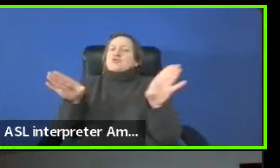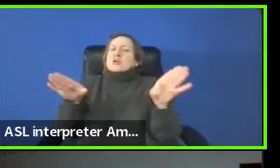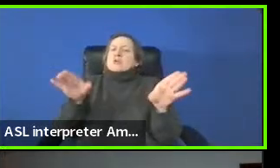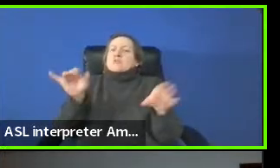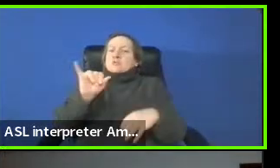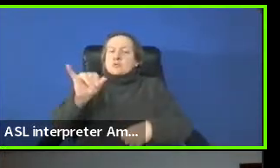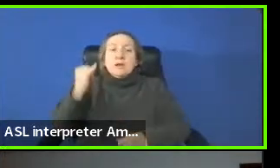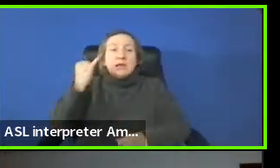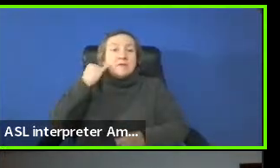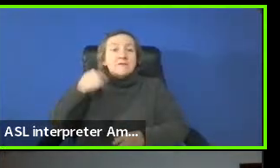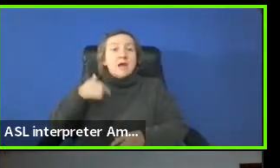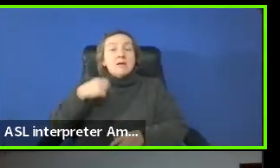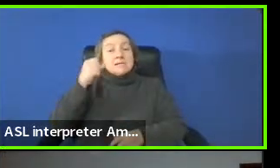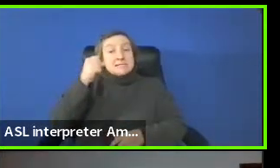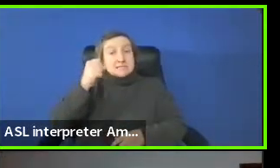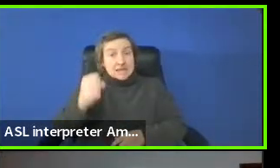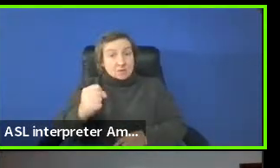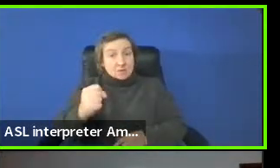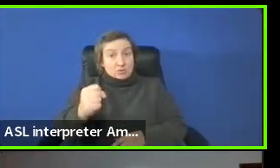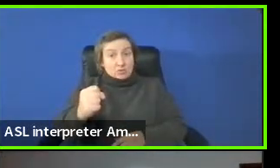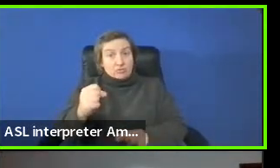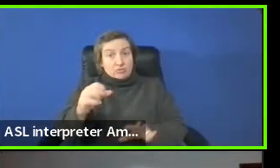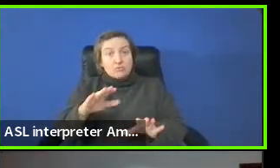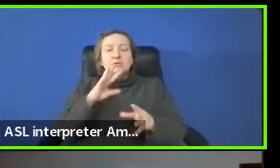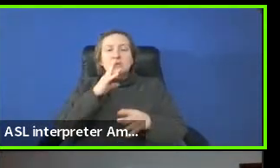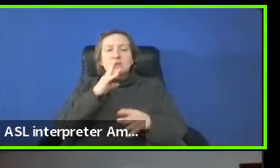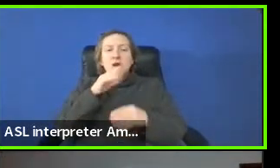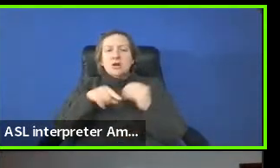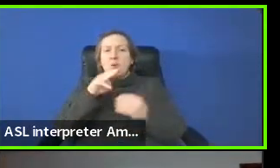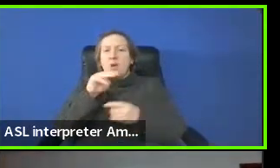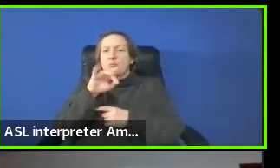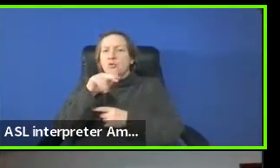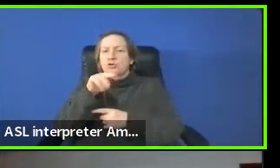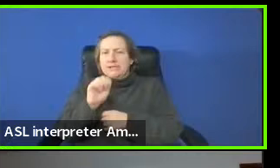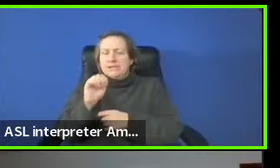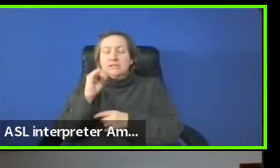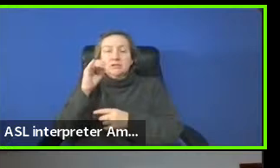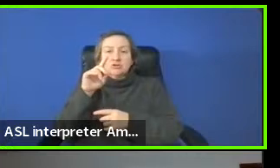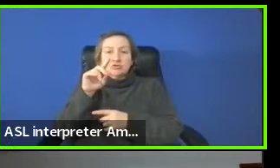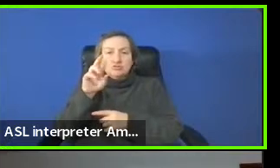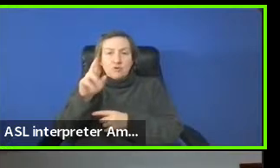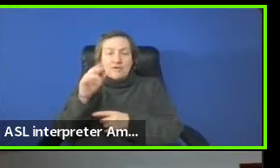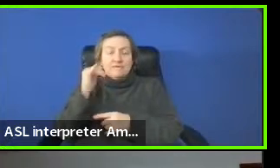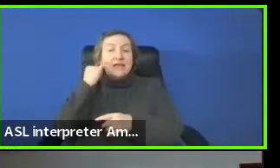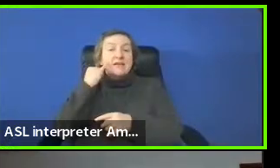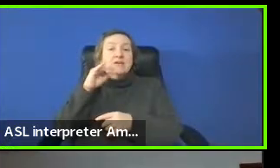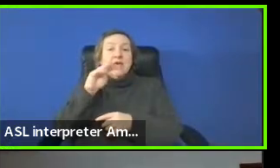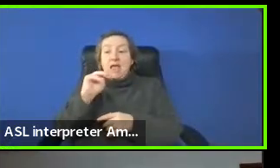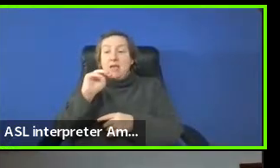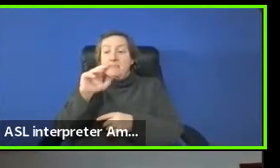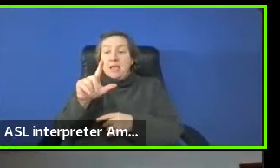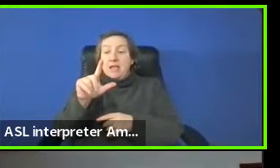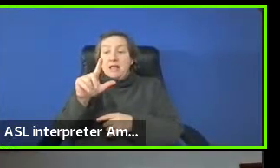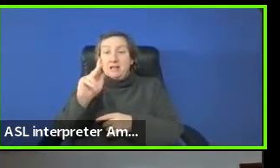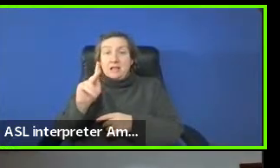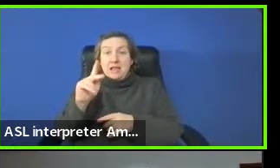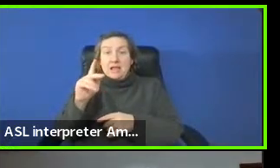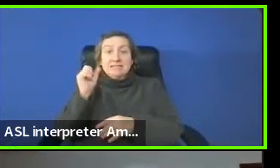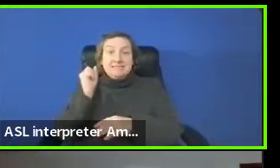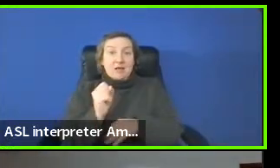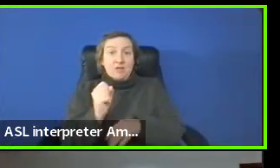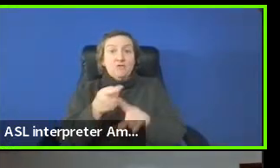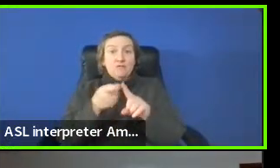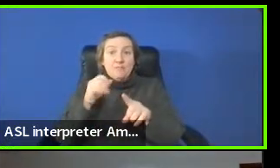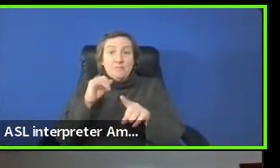going southbound, this is regarding the Marine Drive interchange. If I'm going southbound on MLK coming from I-5, right?